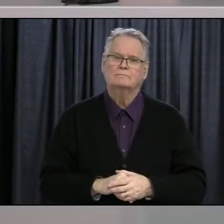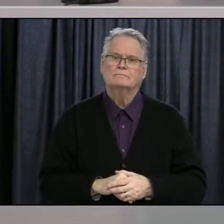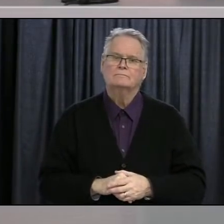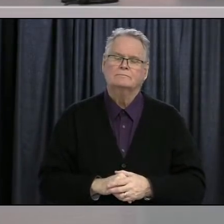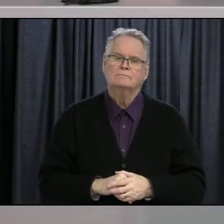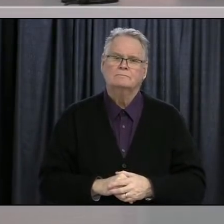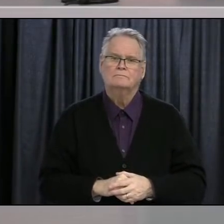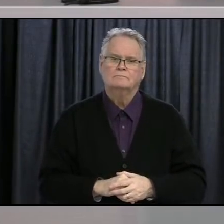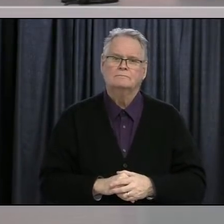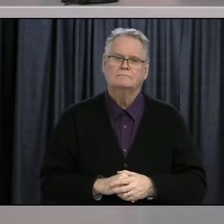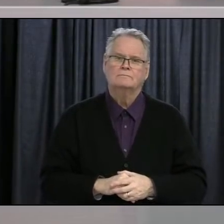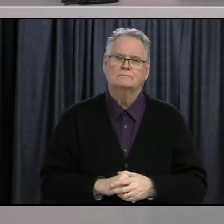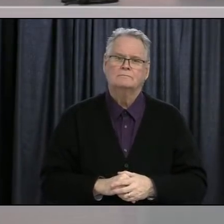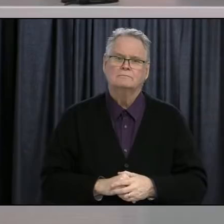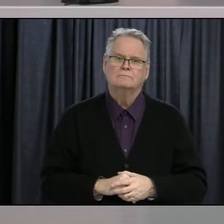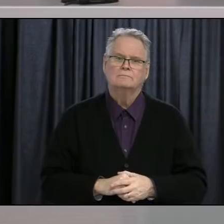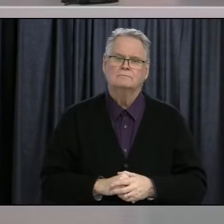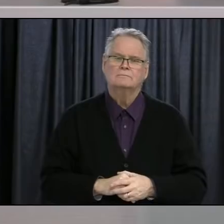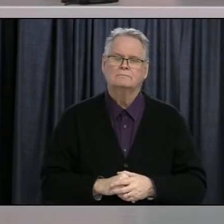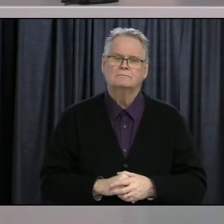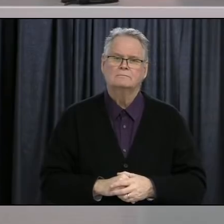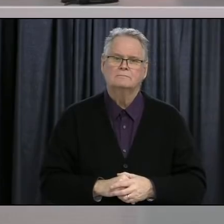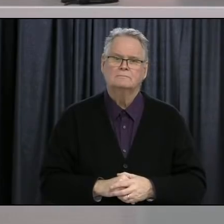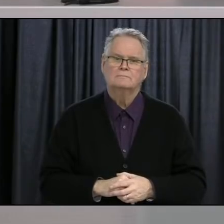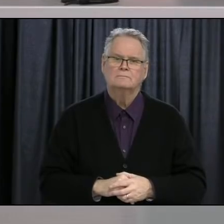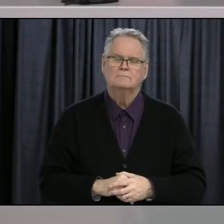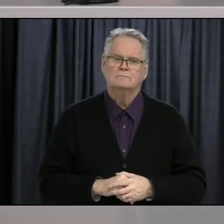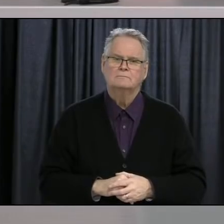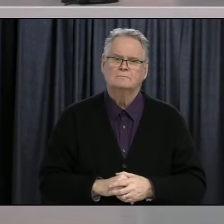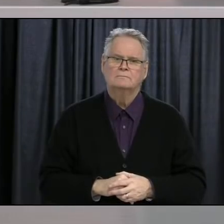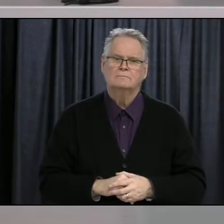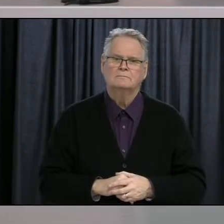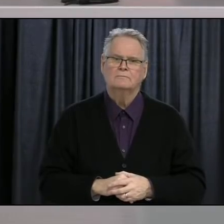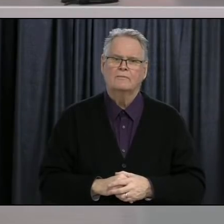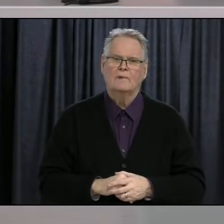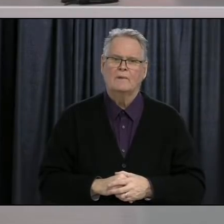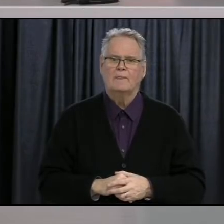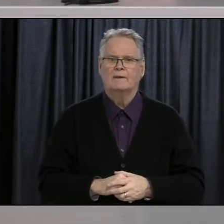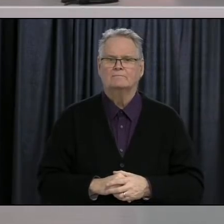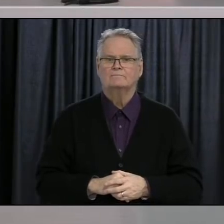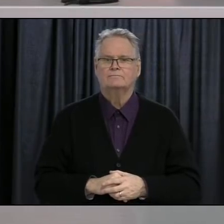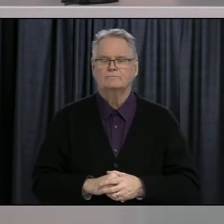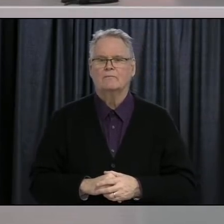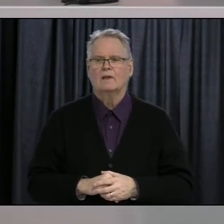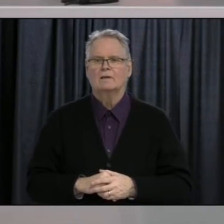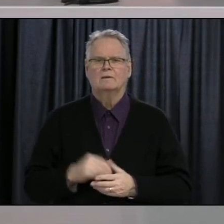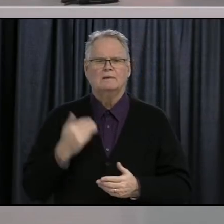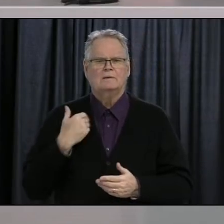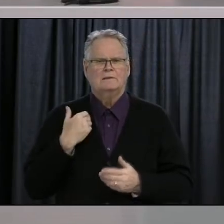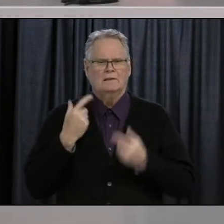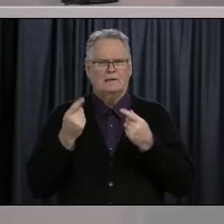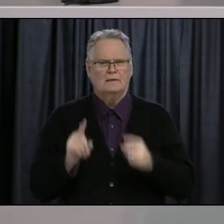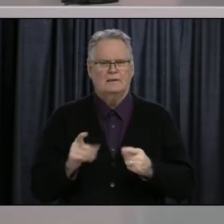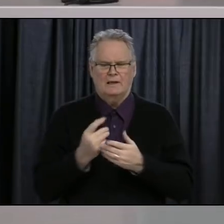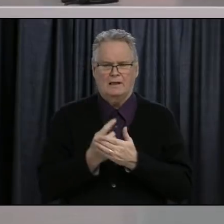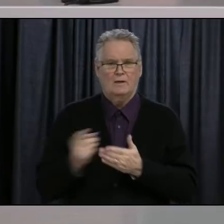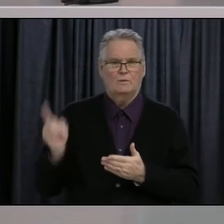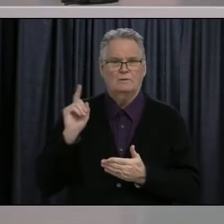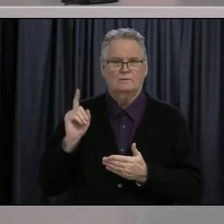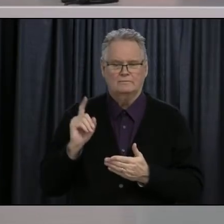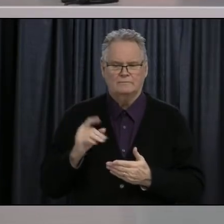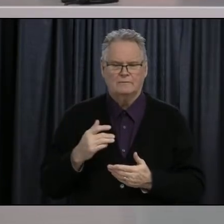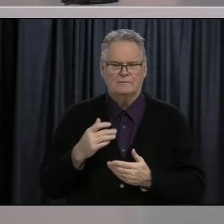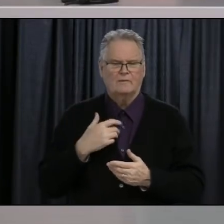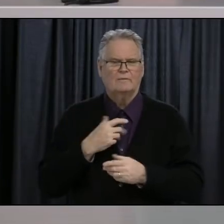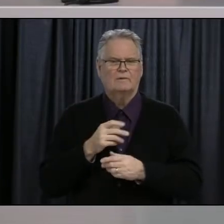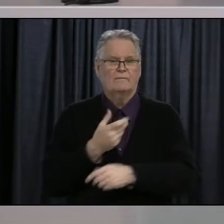we're talking about people being impatient about vaccines and looking for the phase 2 list. But there are some people